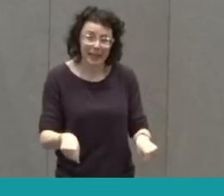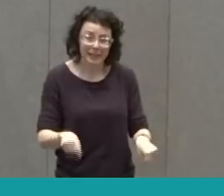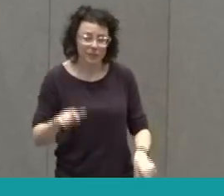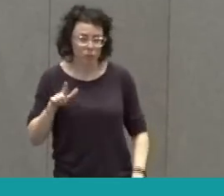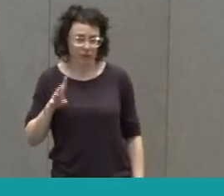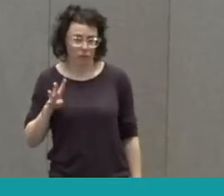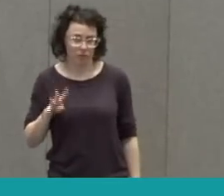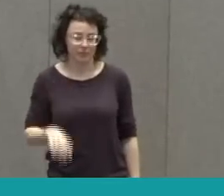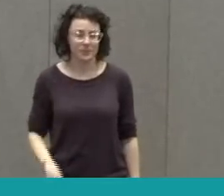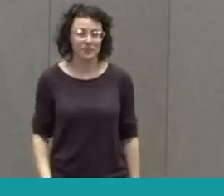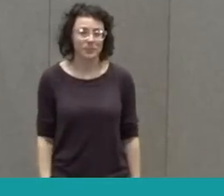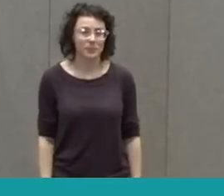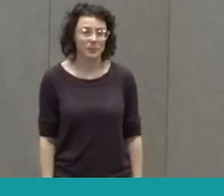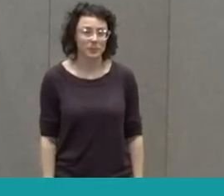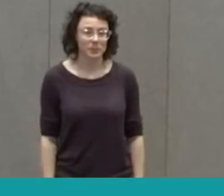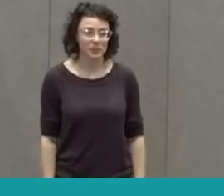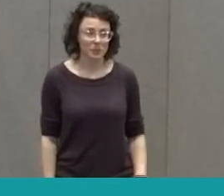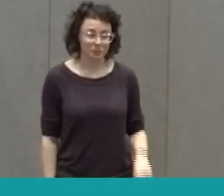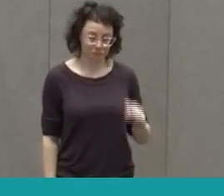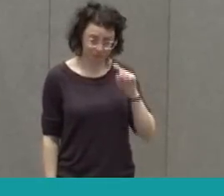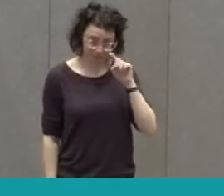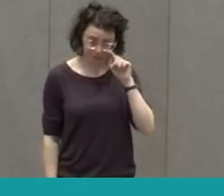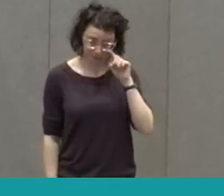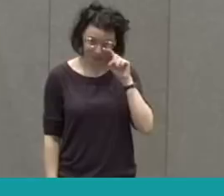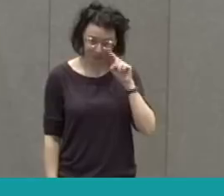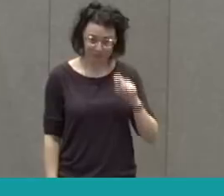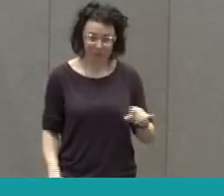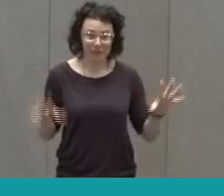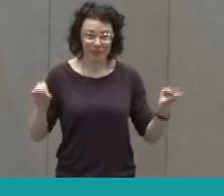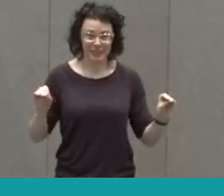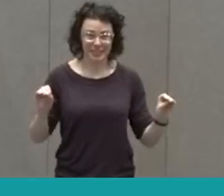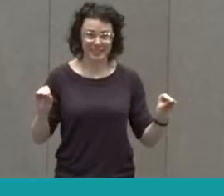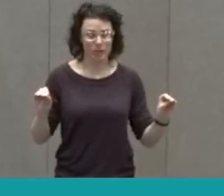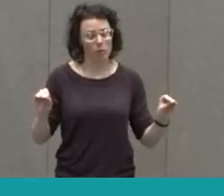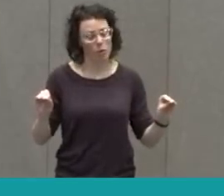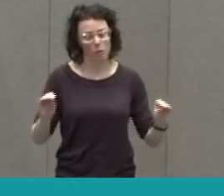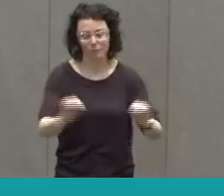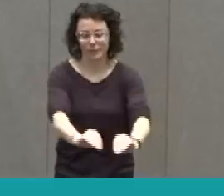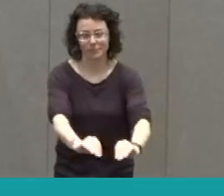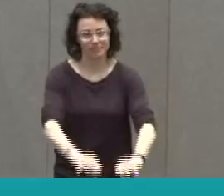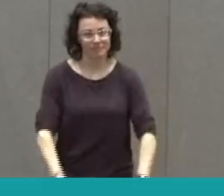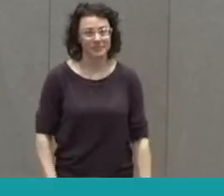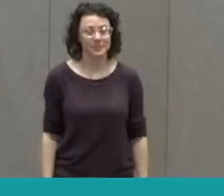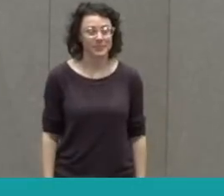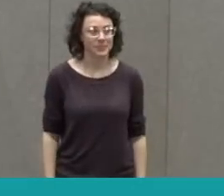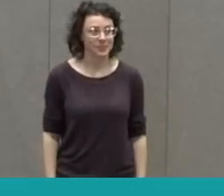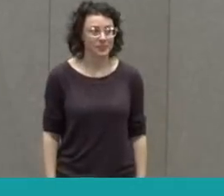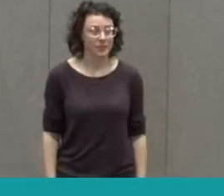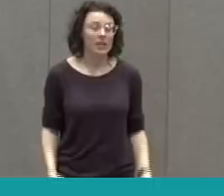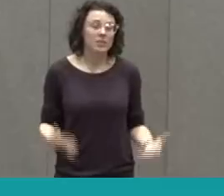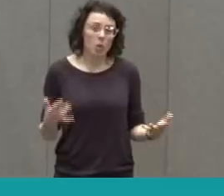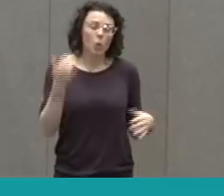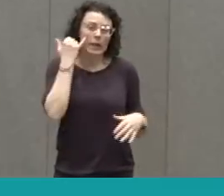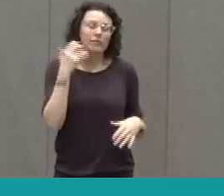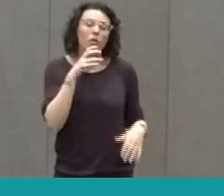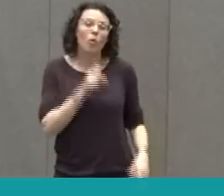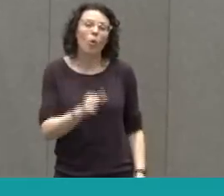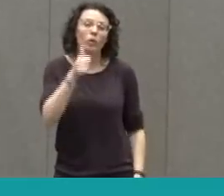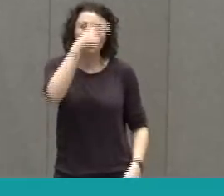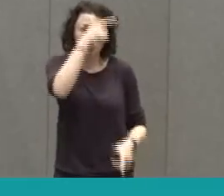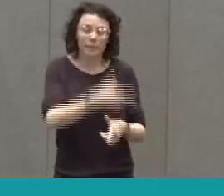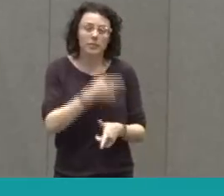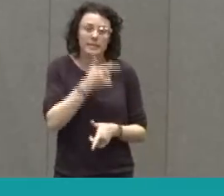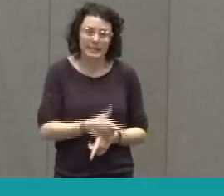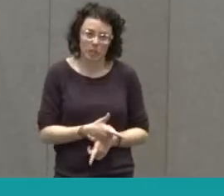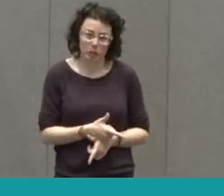what you could do is 50. Oh, that's the same. So what you could do if you have an older sibling and they're